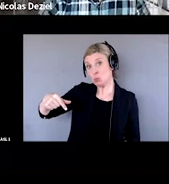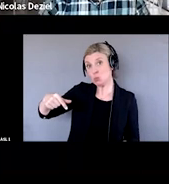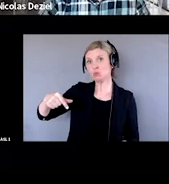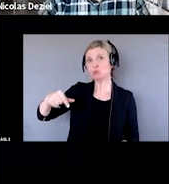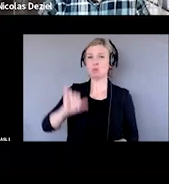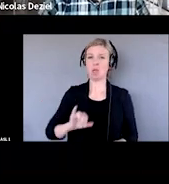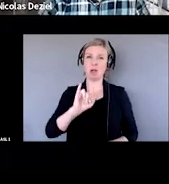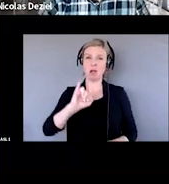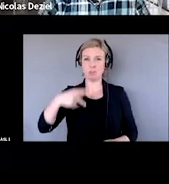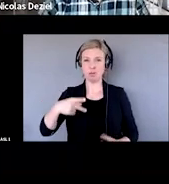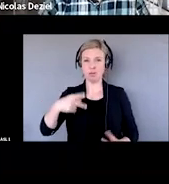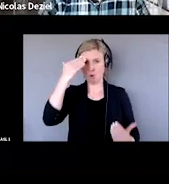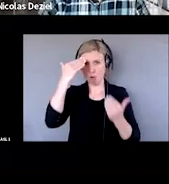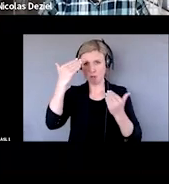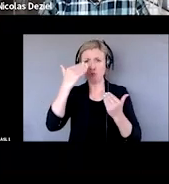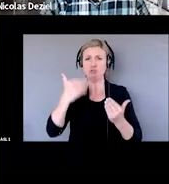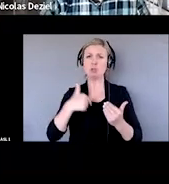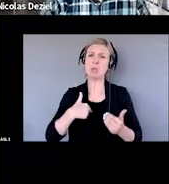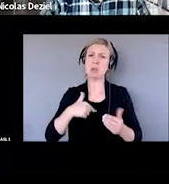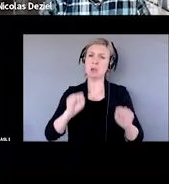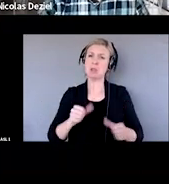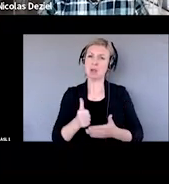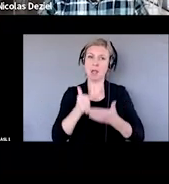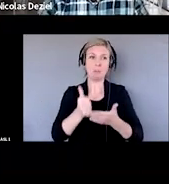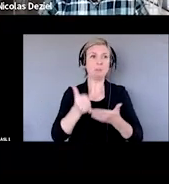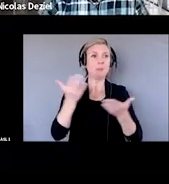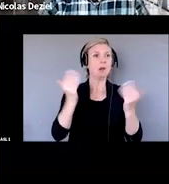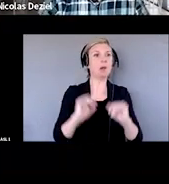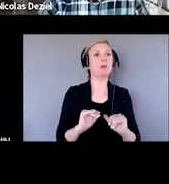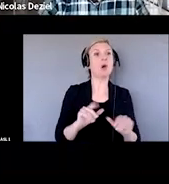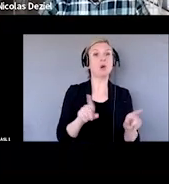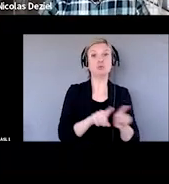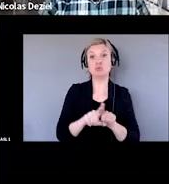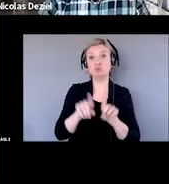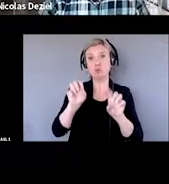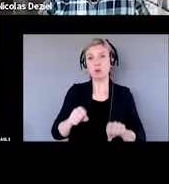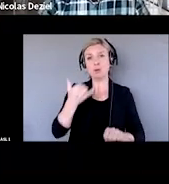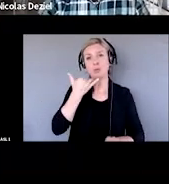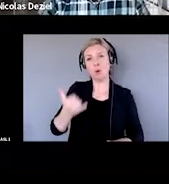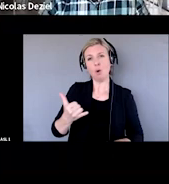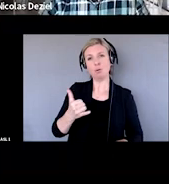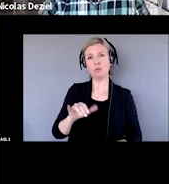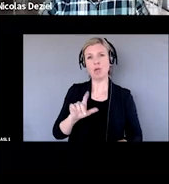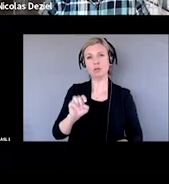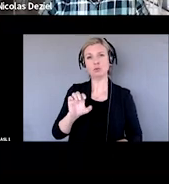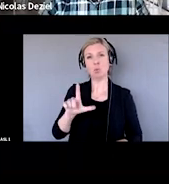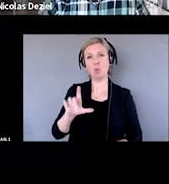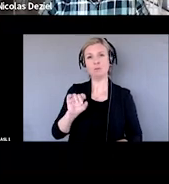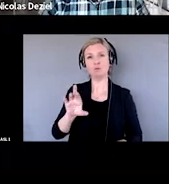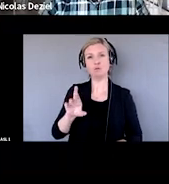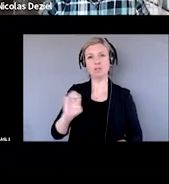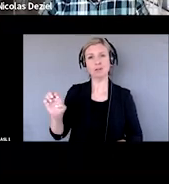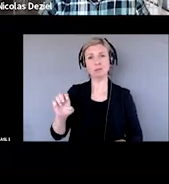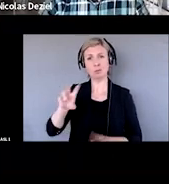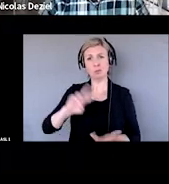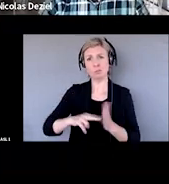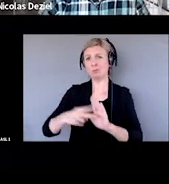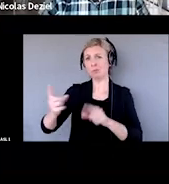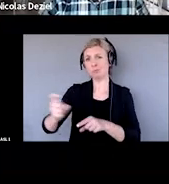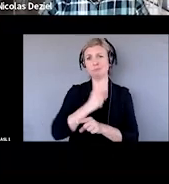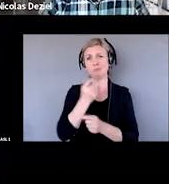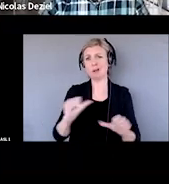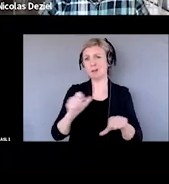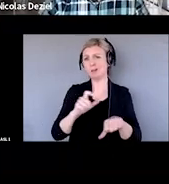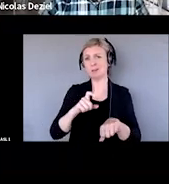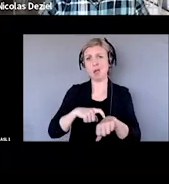right? It's a toll-free number. I think you're going to see a slide coming up soon. It's a toll-free number. You can even write them an email. They answer general inquiries